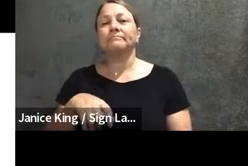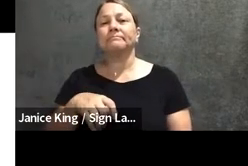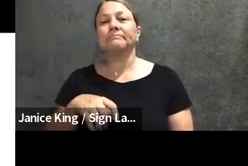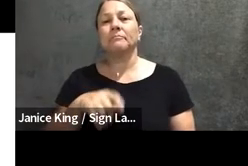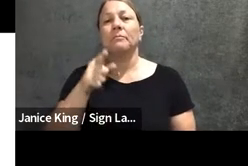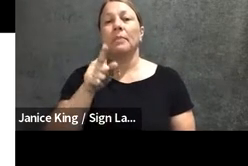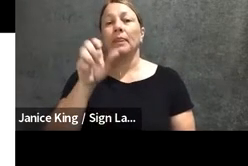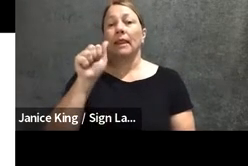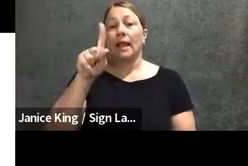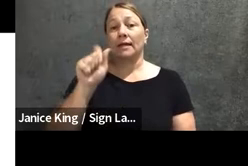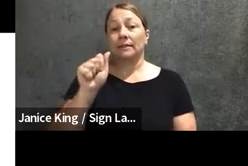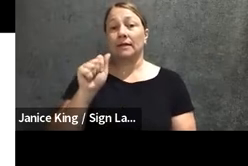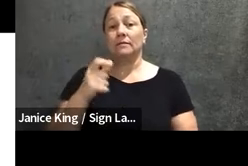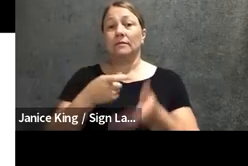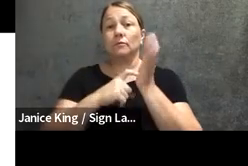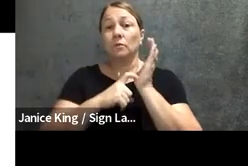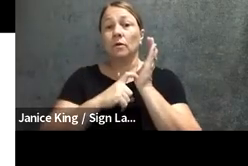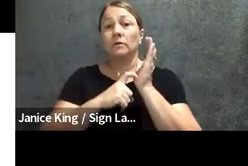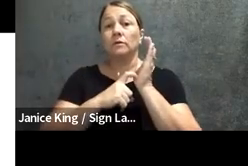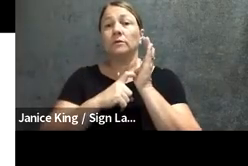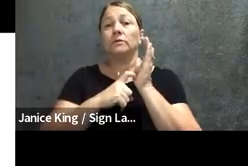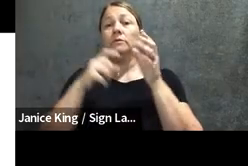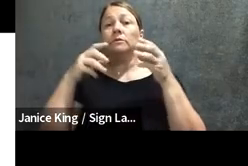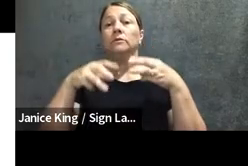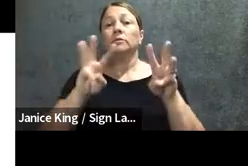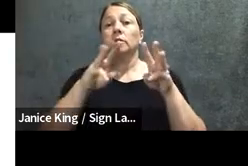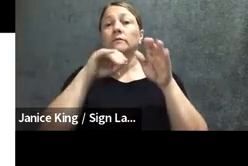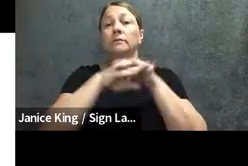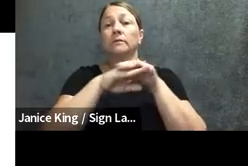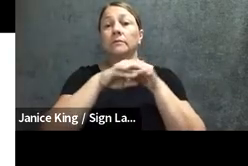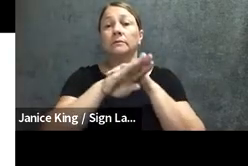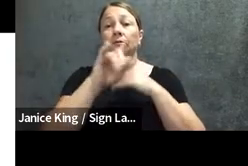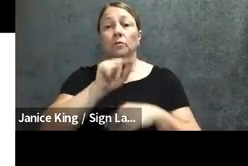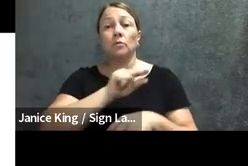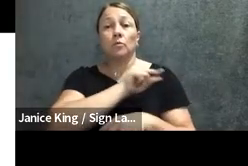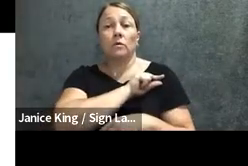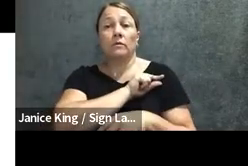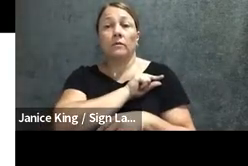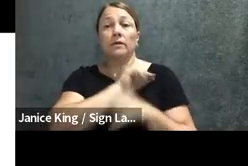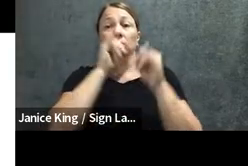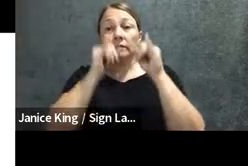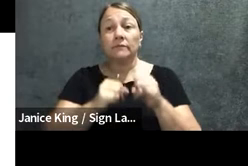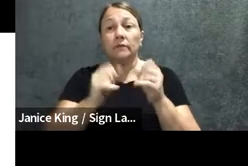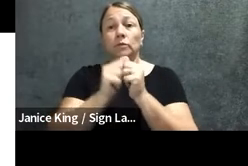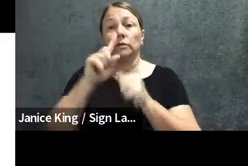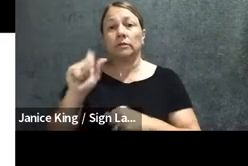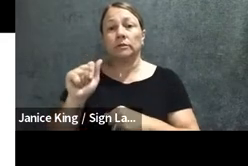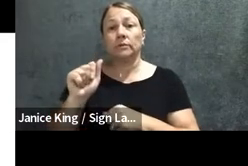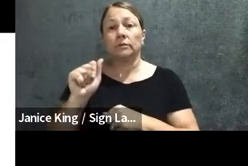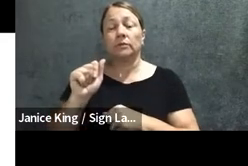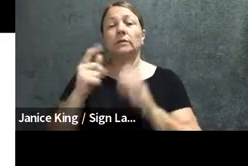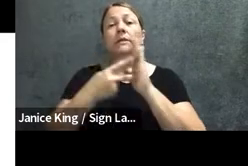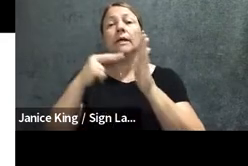the ADA requires employers to provide accommodations to qualified individuals. This means reasonable accommodations, not